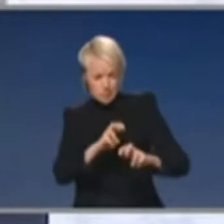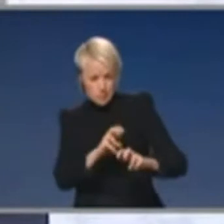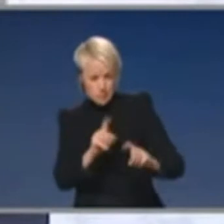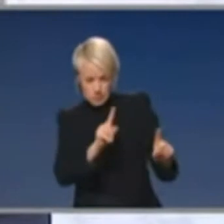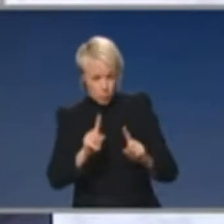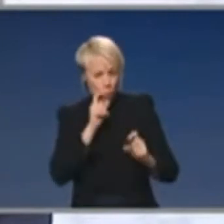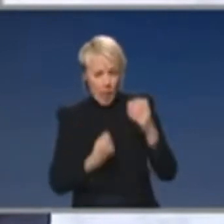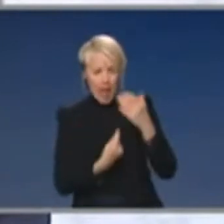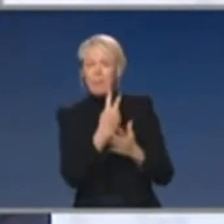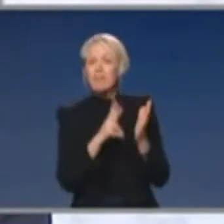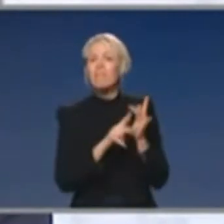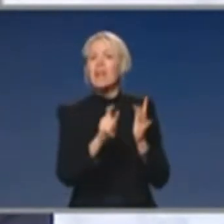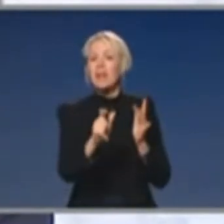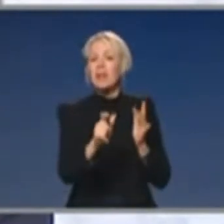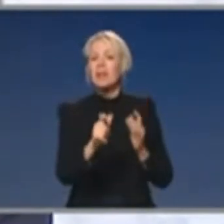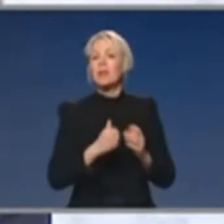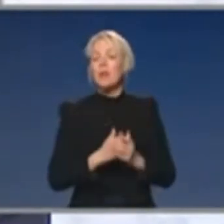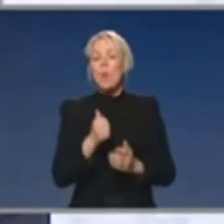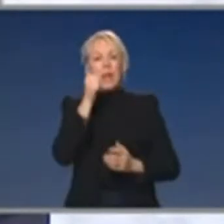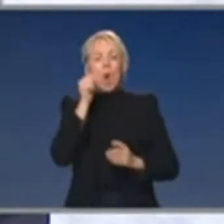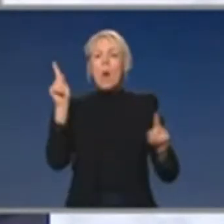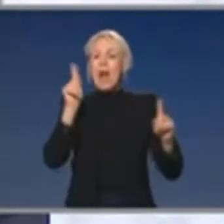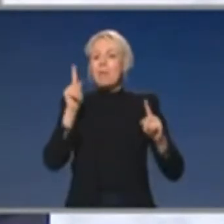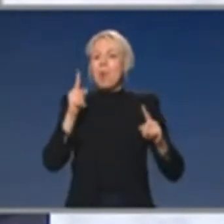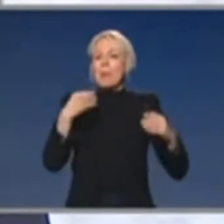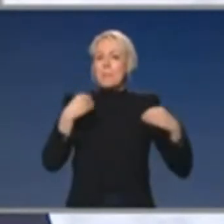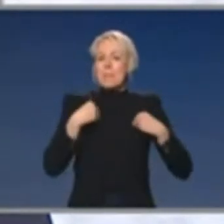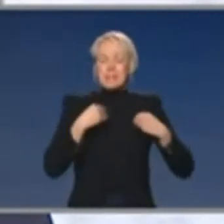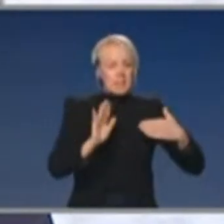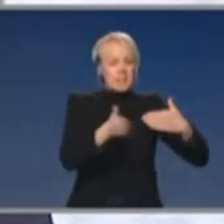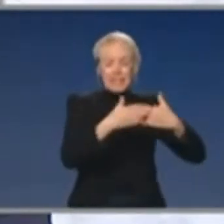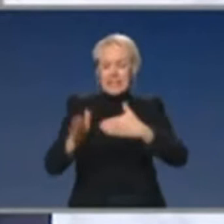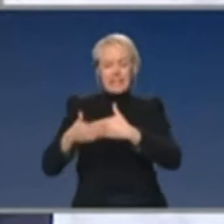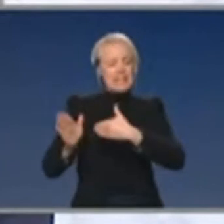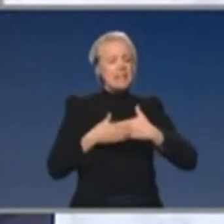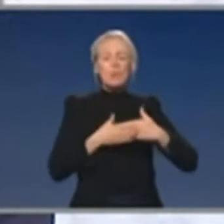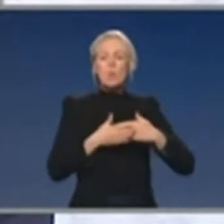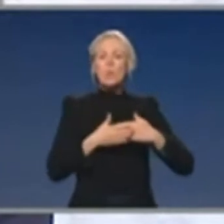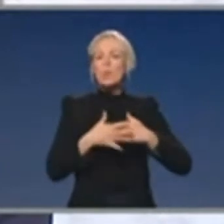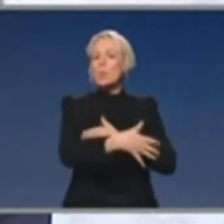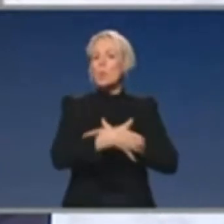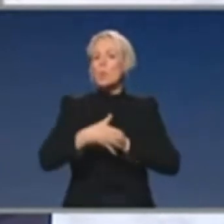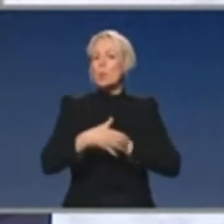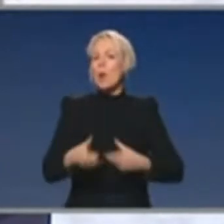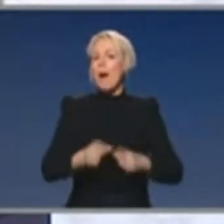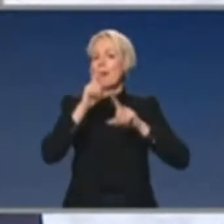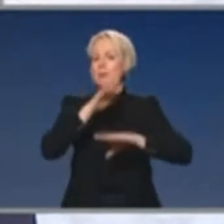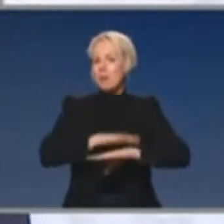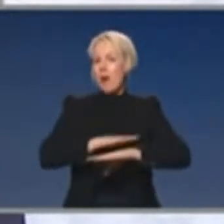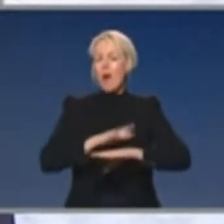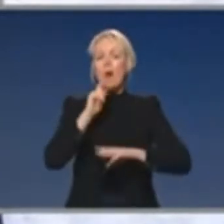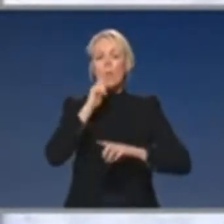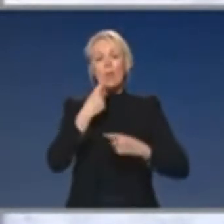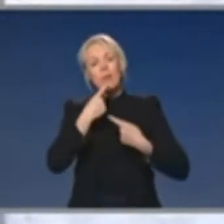uncertainty in relation to any of these estimates, and these estimates will be further updated in the October budget. The